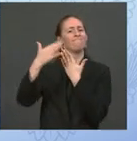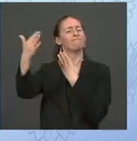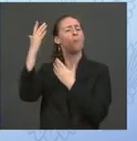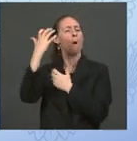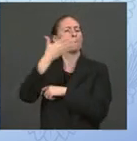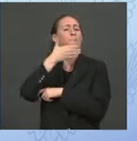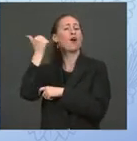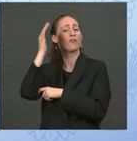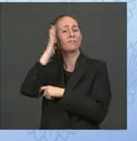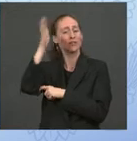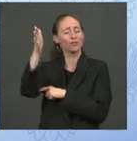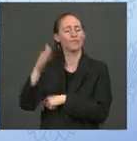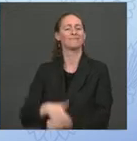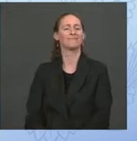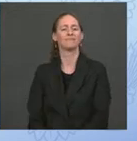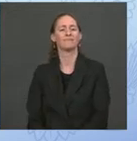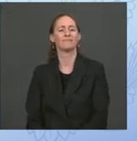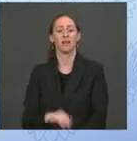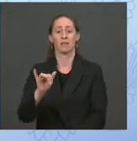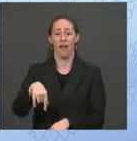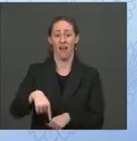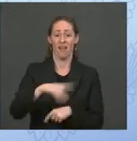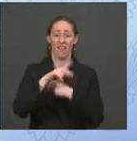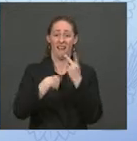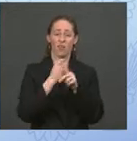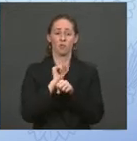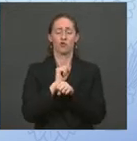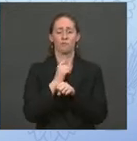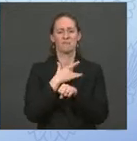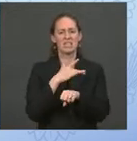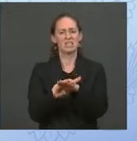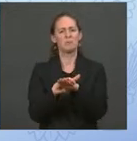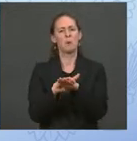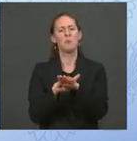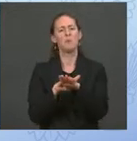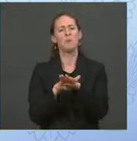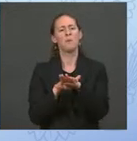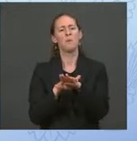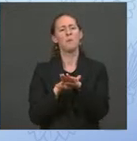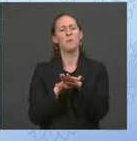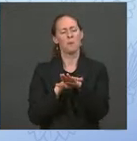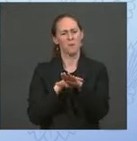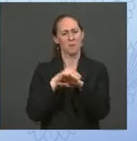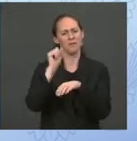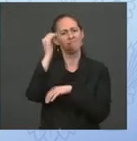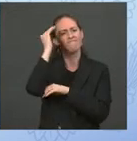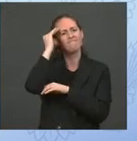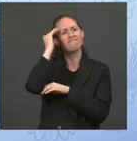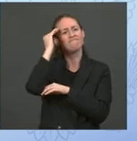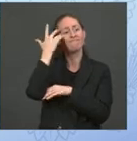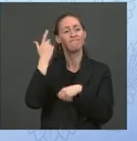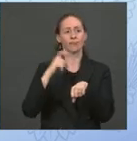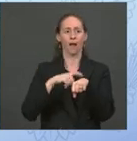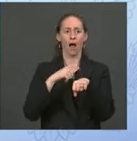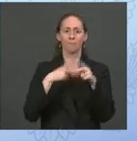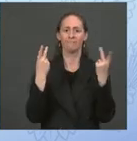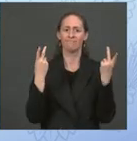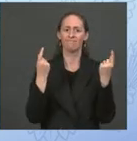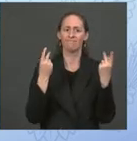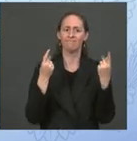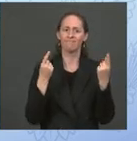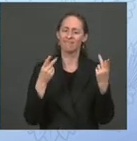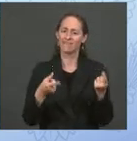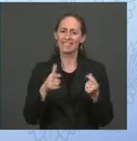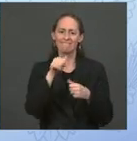slow, and it's often at odds with the urgency of our times. Let us remember the long-term power and